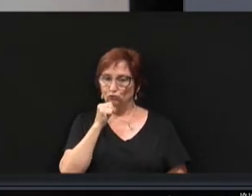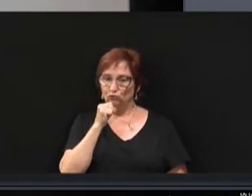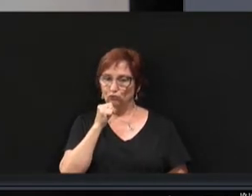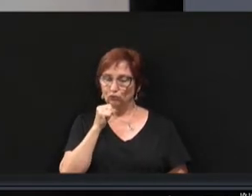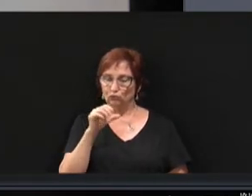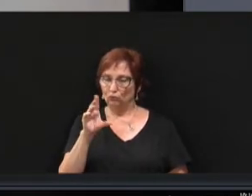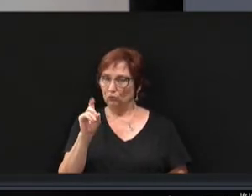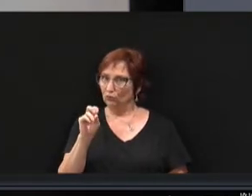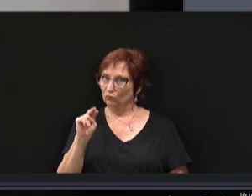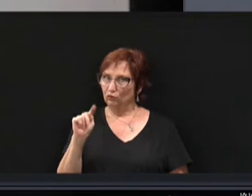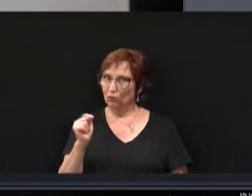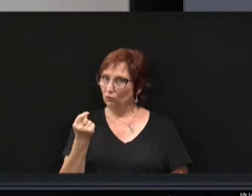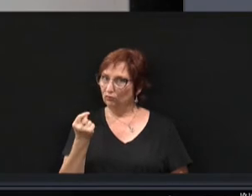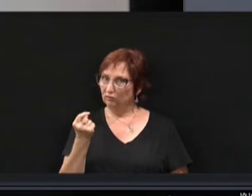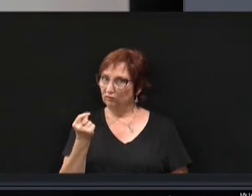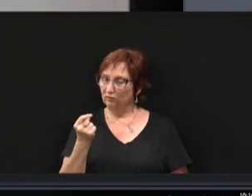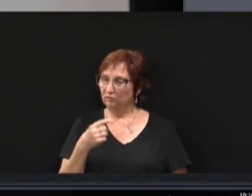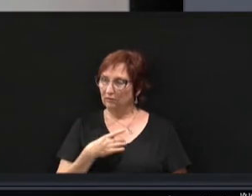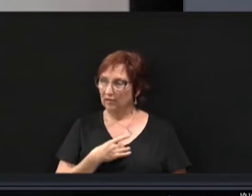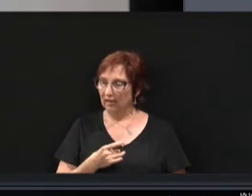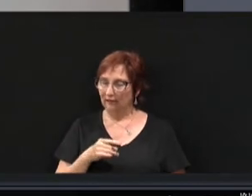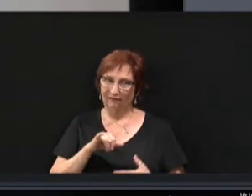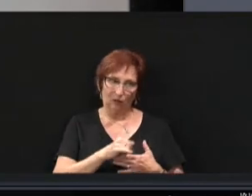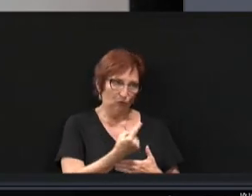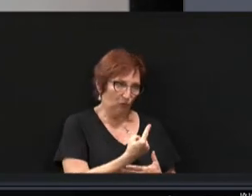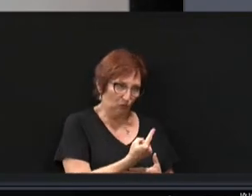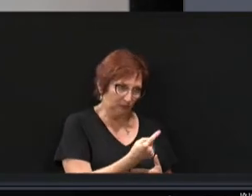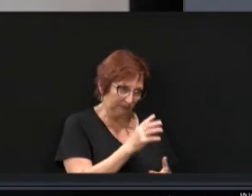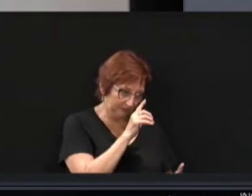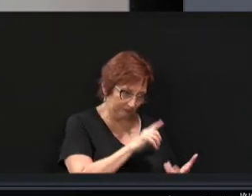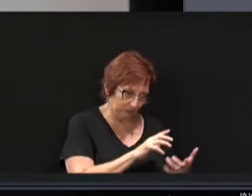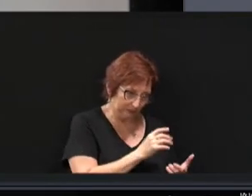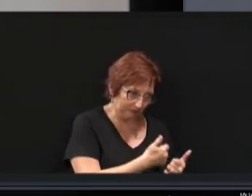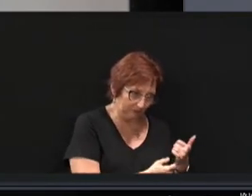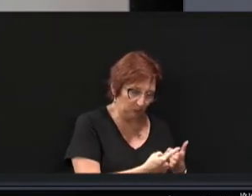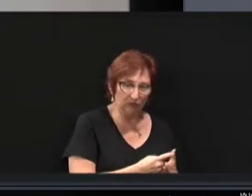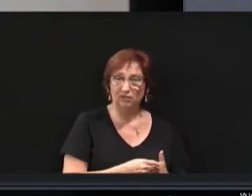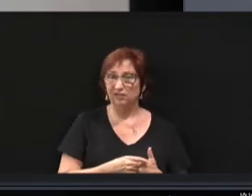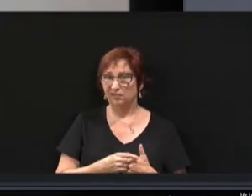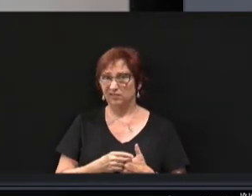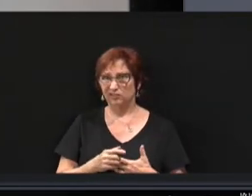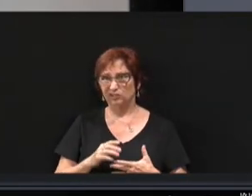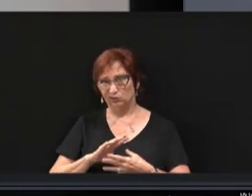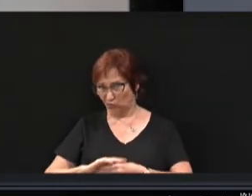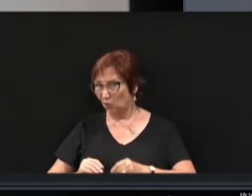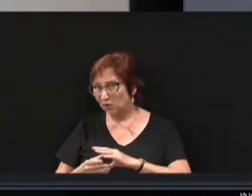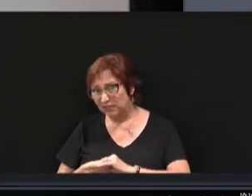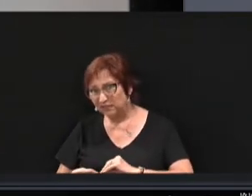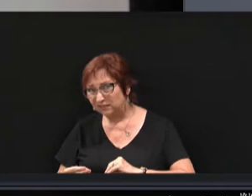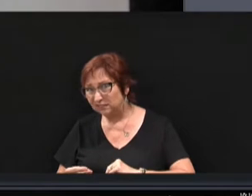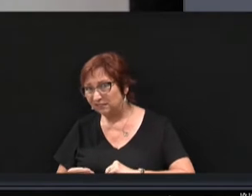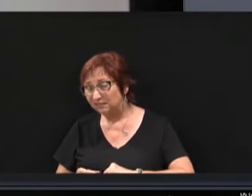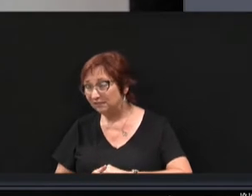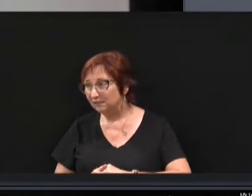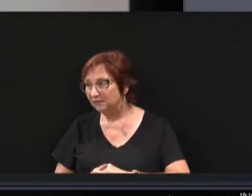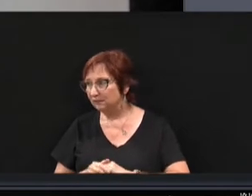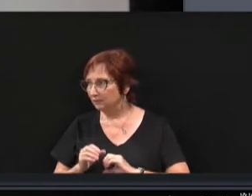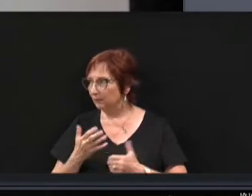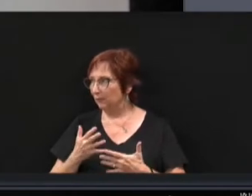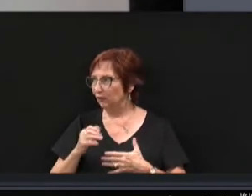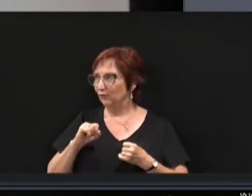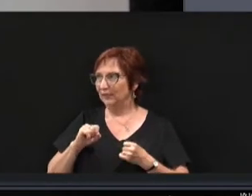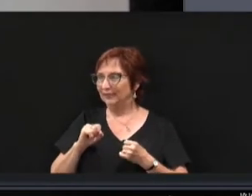This one always confuses everybody. Stories? See if you can get a clue from the picture.